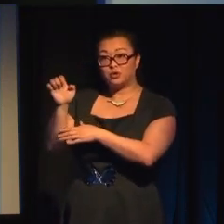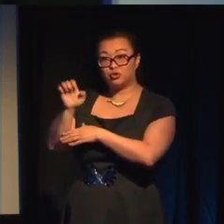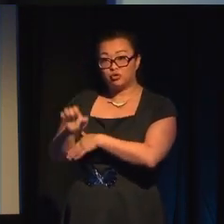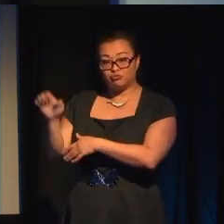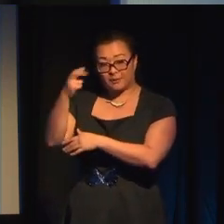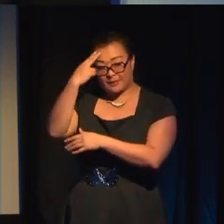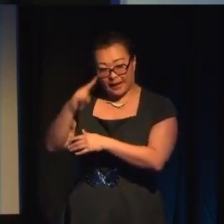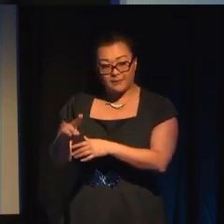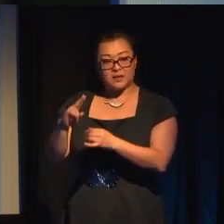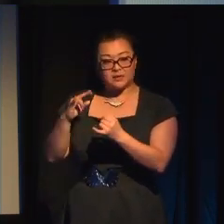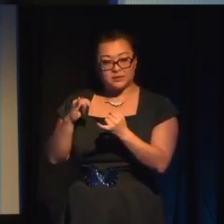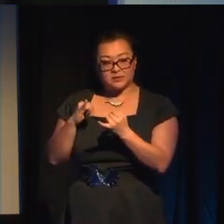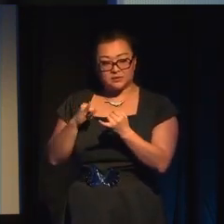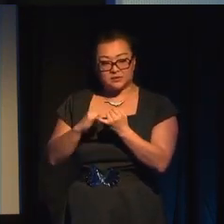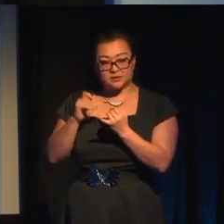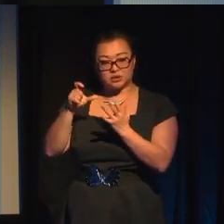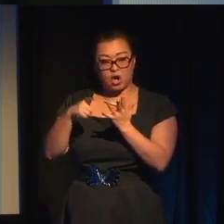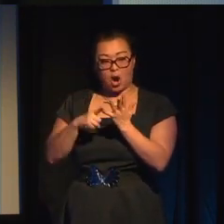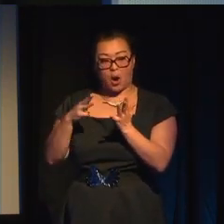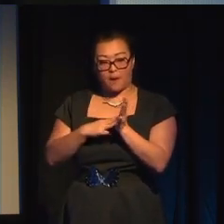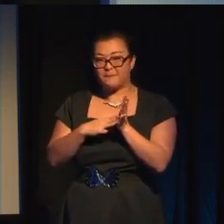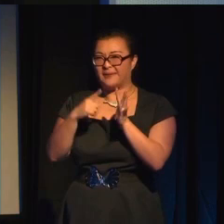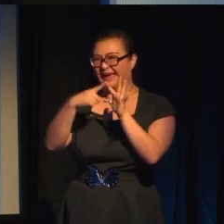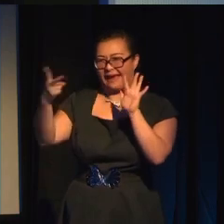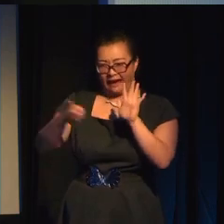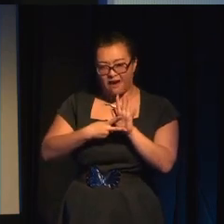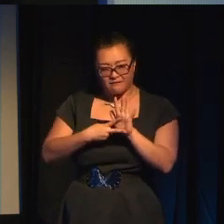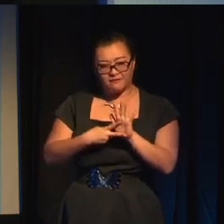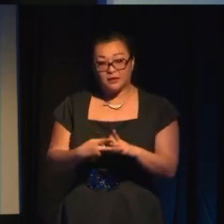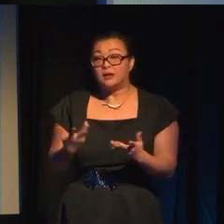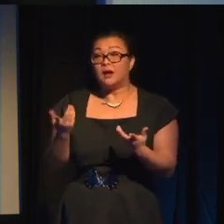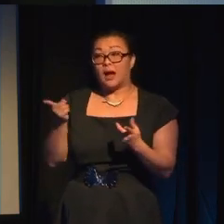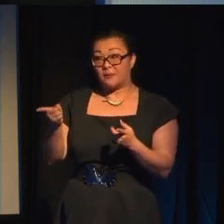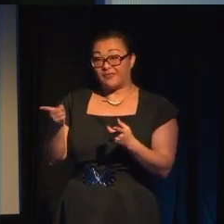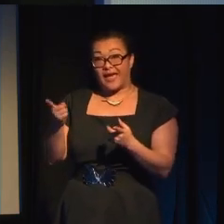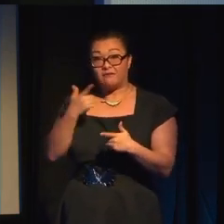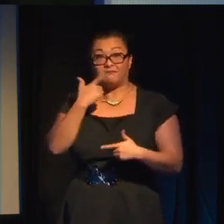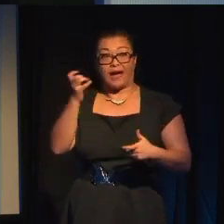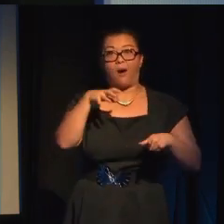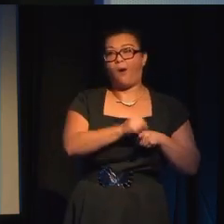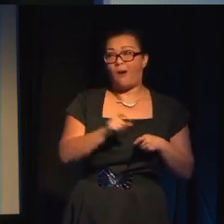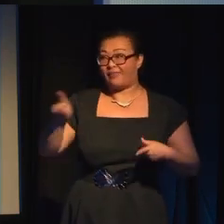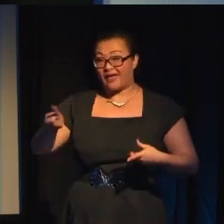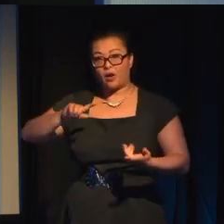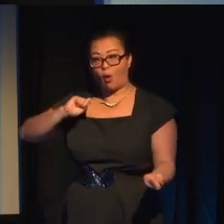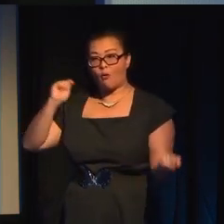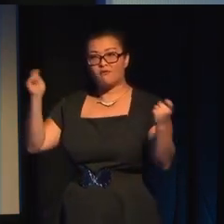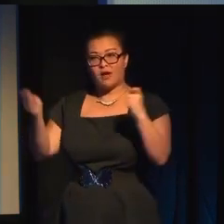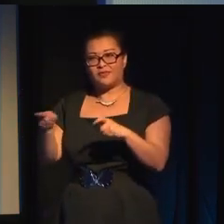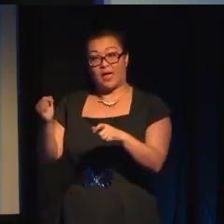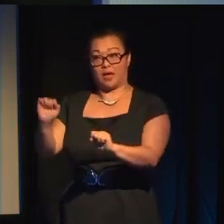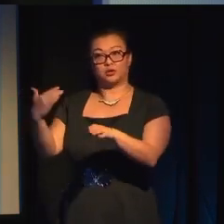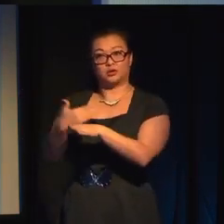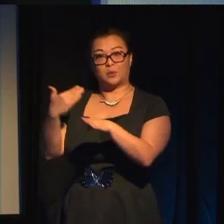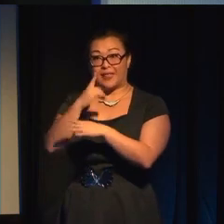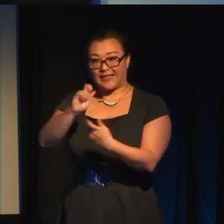give them our source code, which we did. And they converted it, converted the games, which is fantastic because it means you can